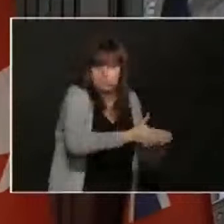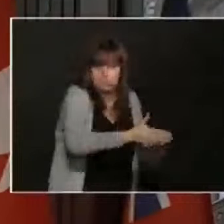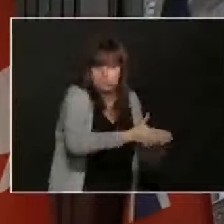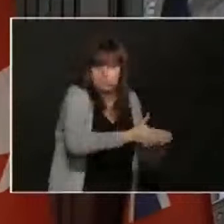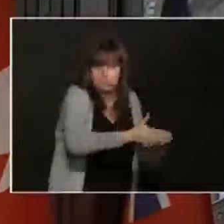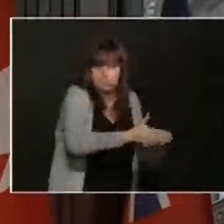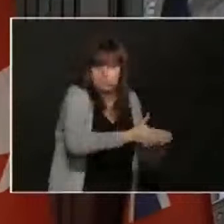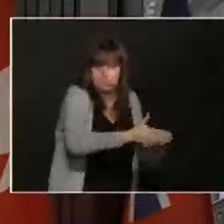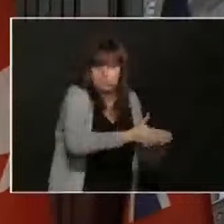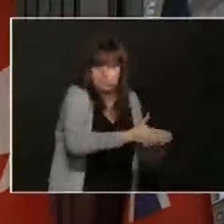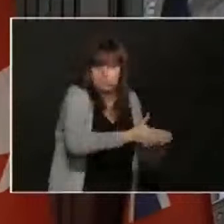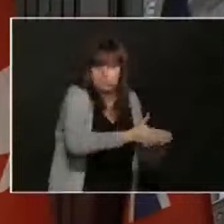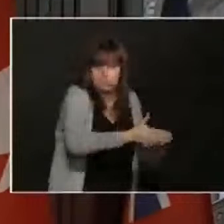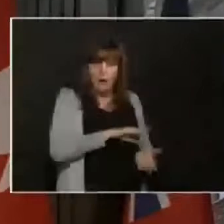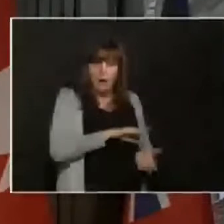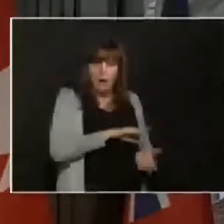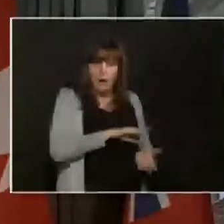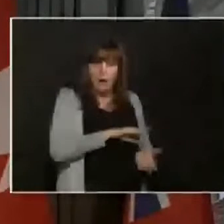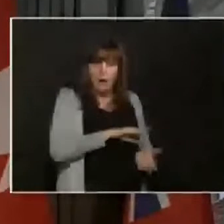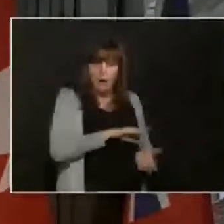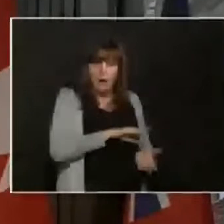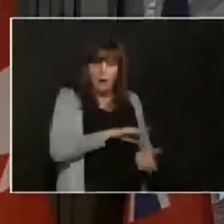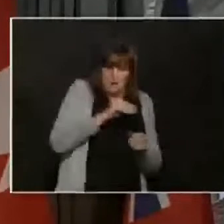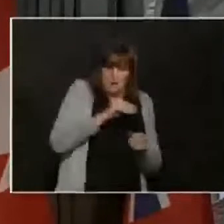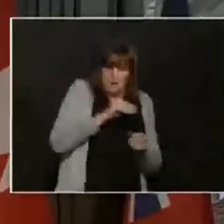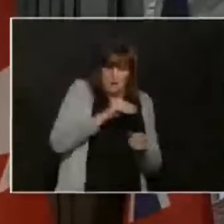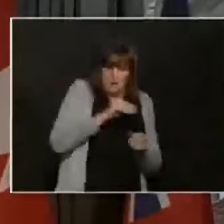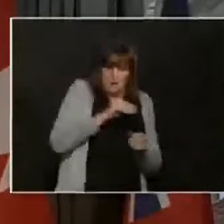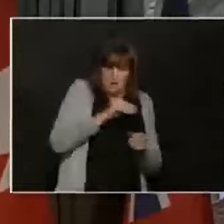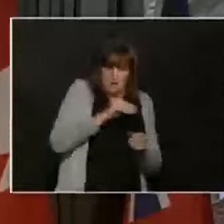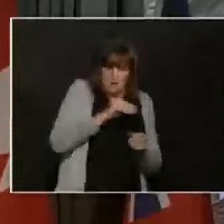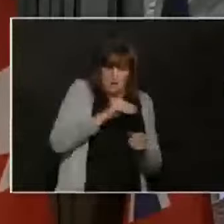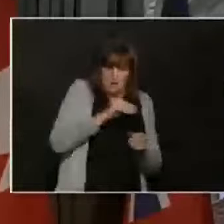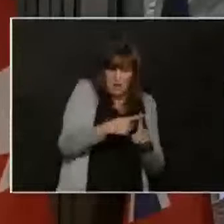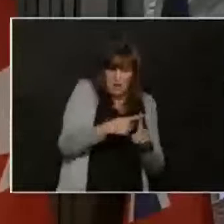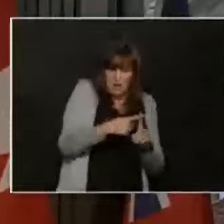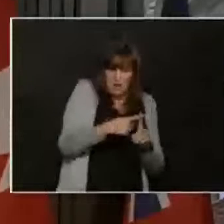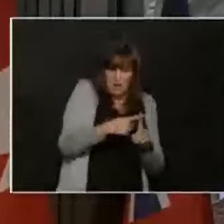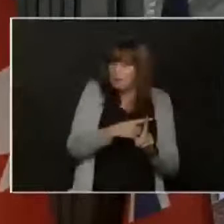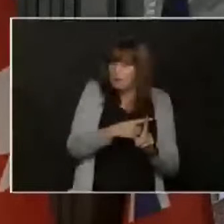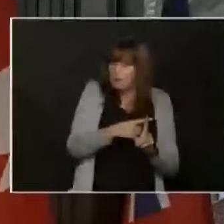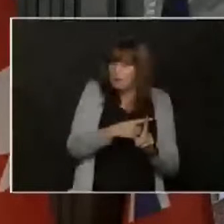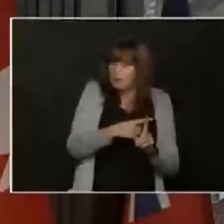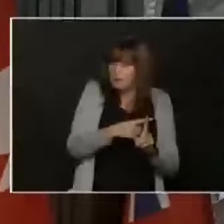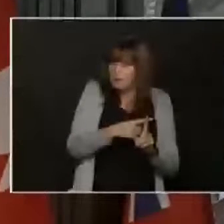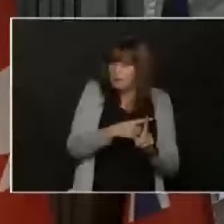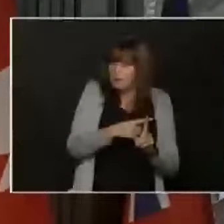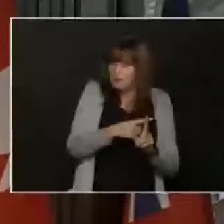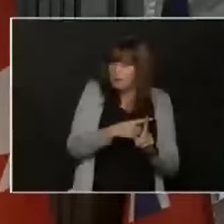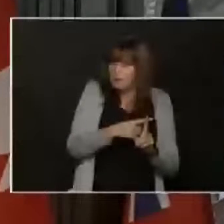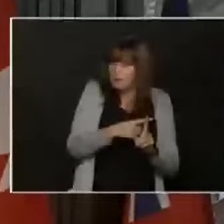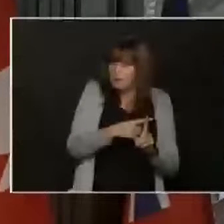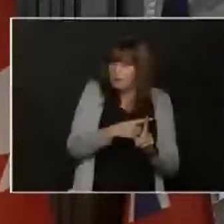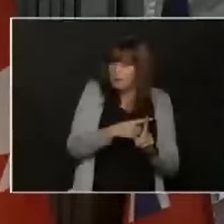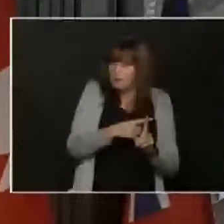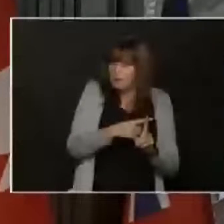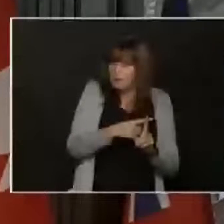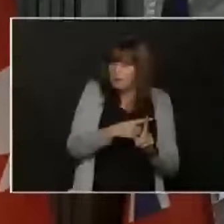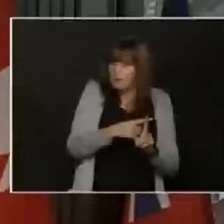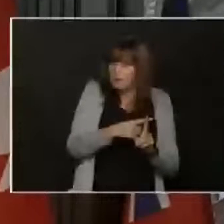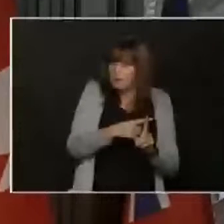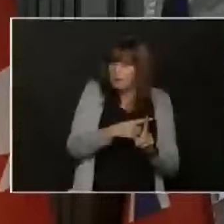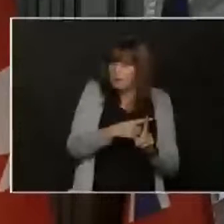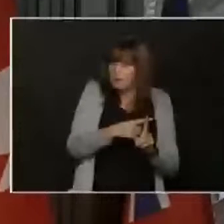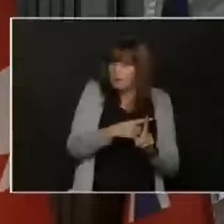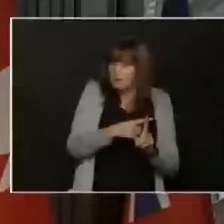needs. The second key issue for today is controlling the spread of COVID-19. As you will see